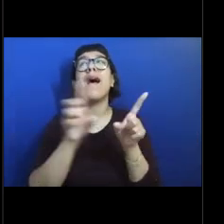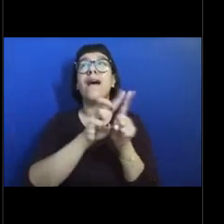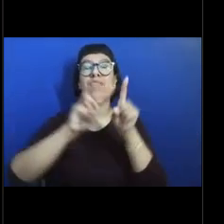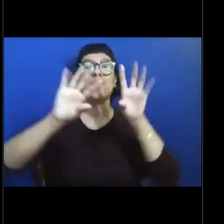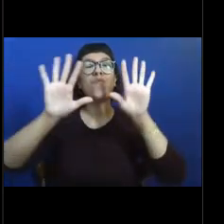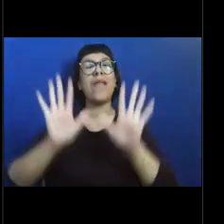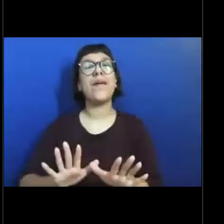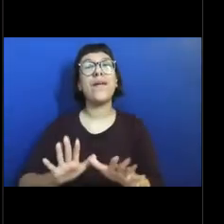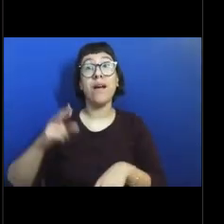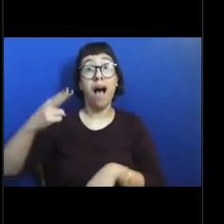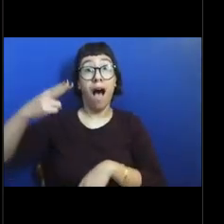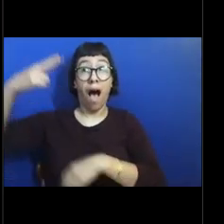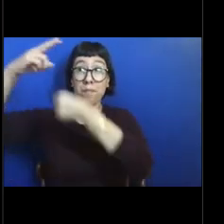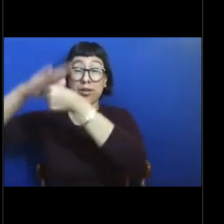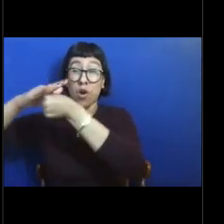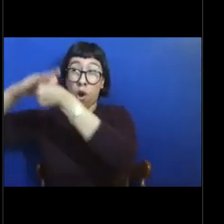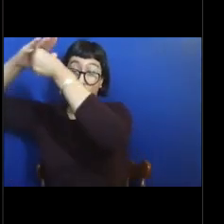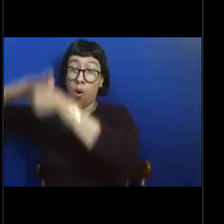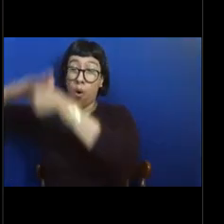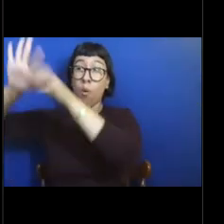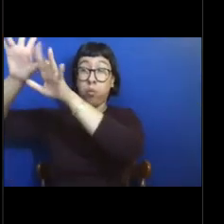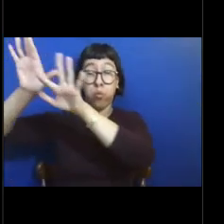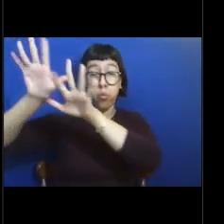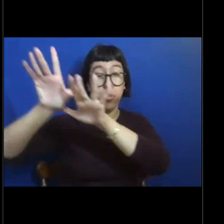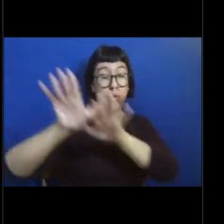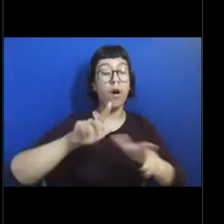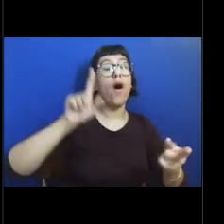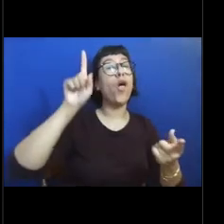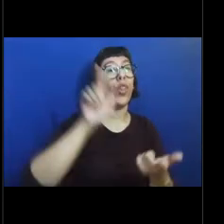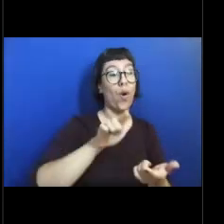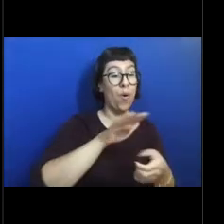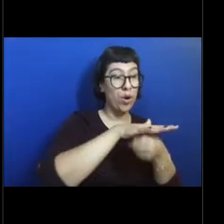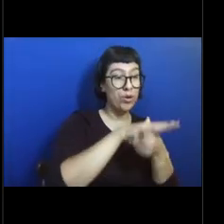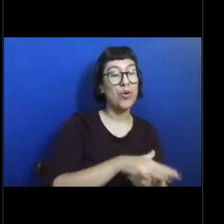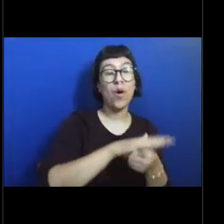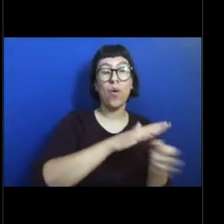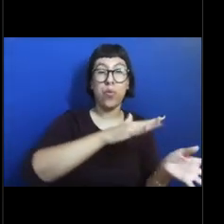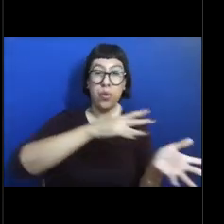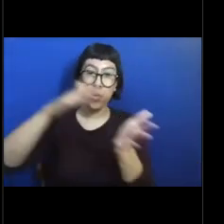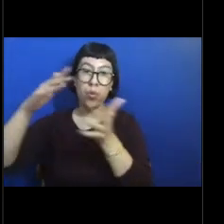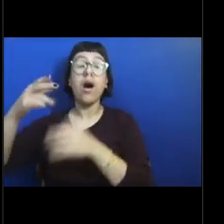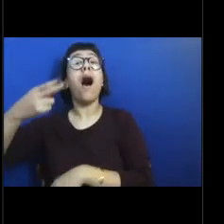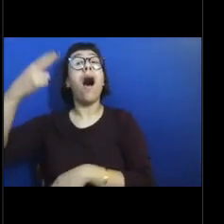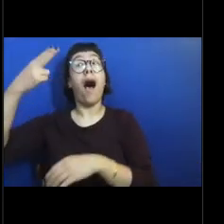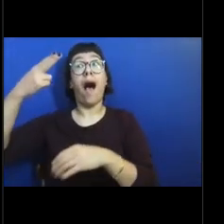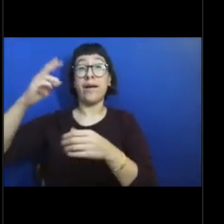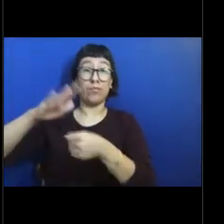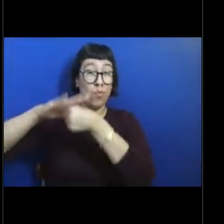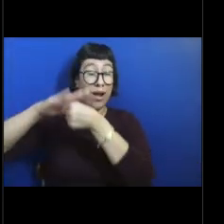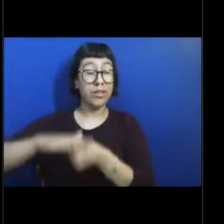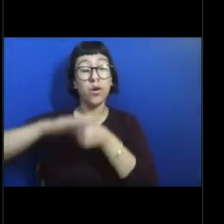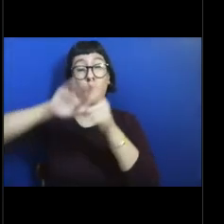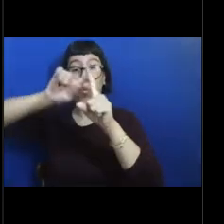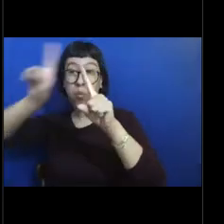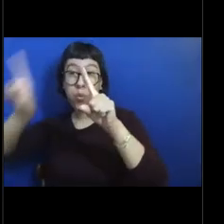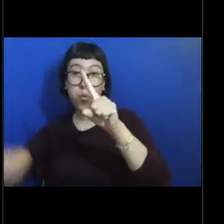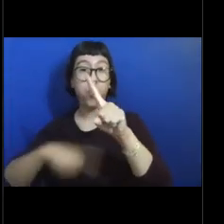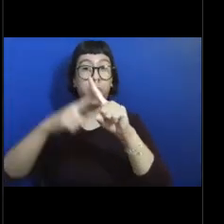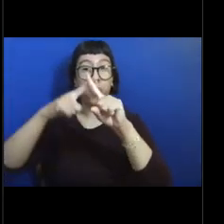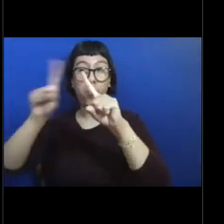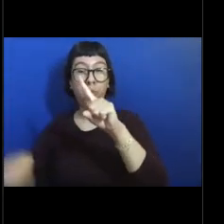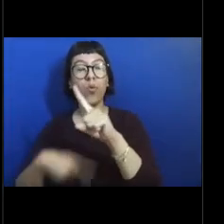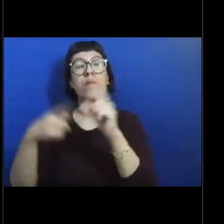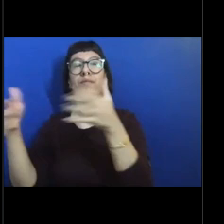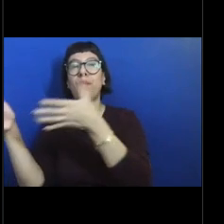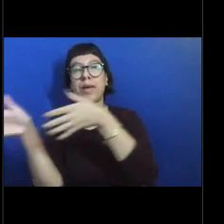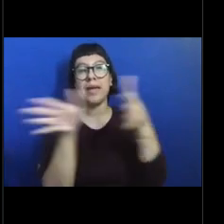blows from the high pressure to the low pressure. High pressure blows clockwise, low pressure counterclockwise. And because in high pressure,